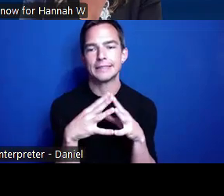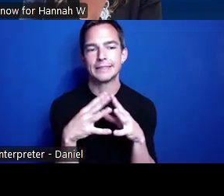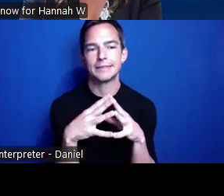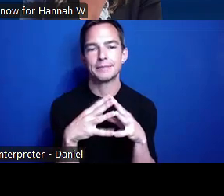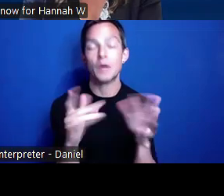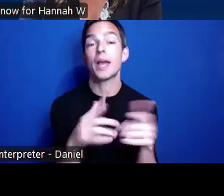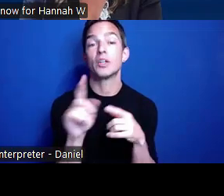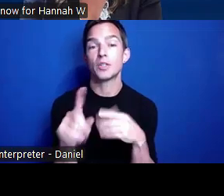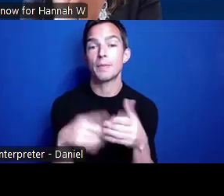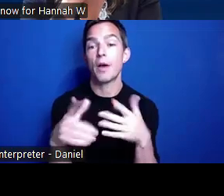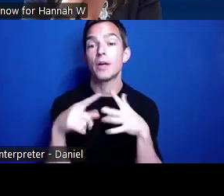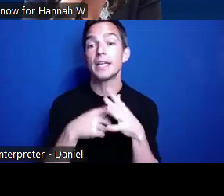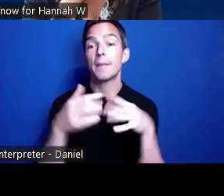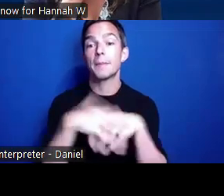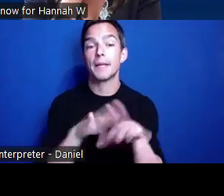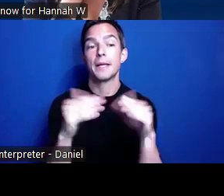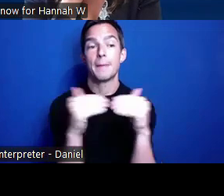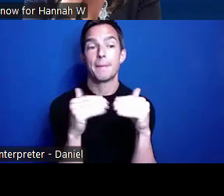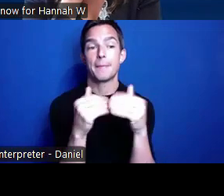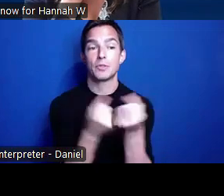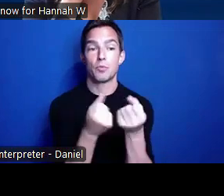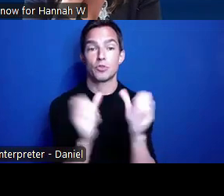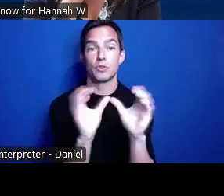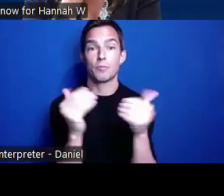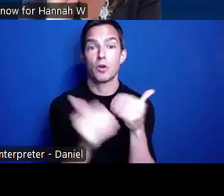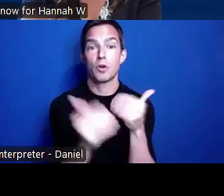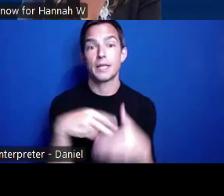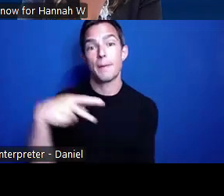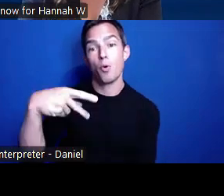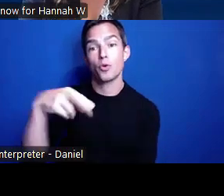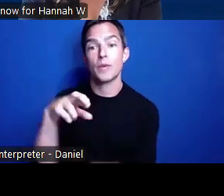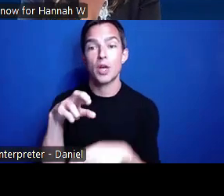Question about implementing a peer support certification process in Puerto Rico.